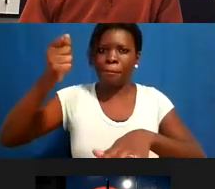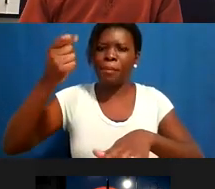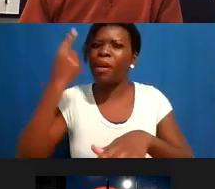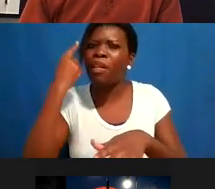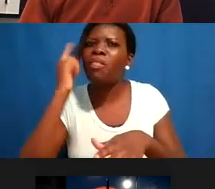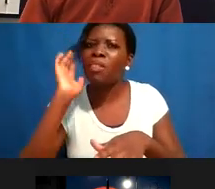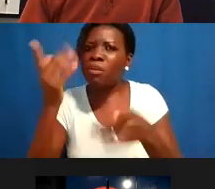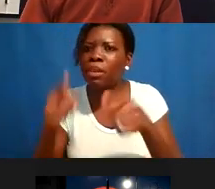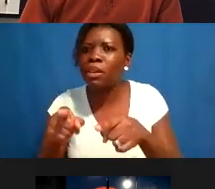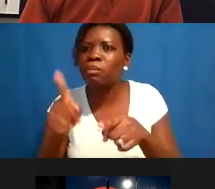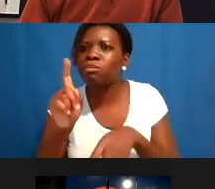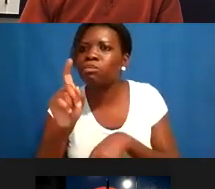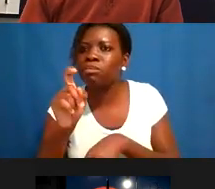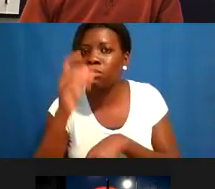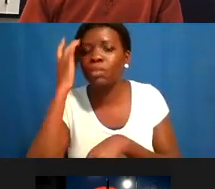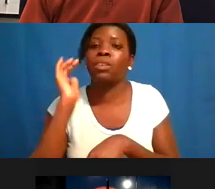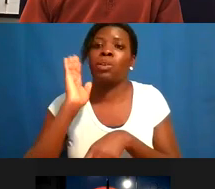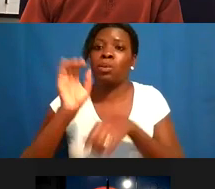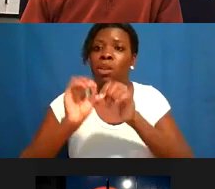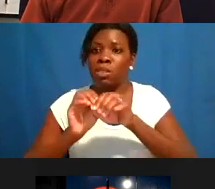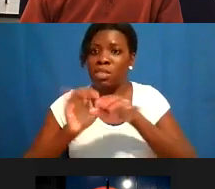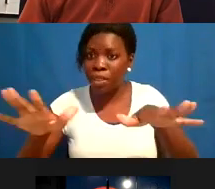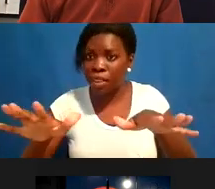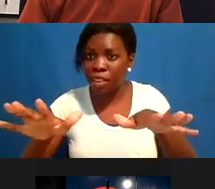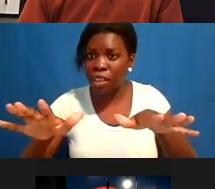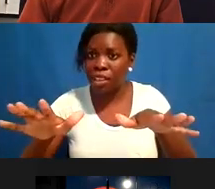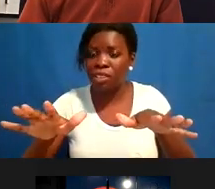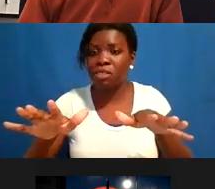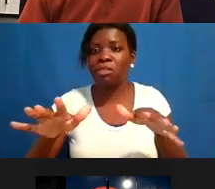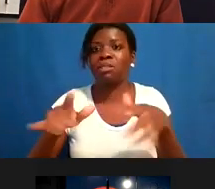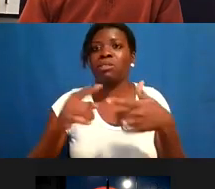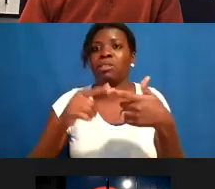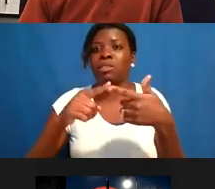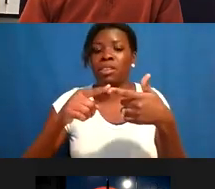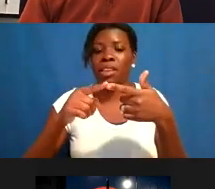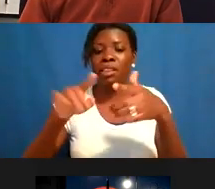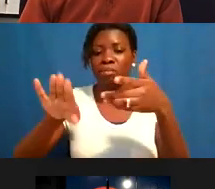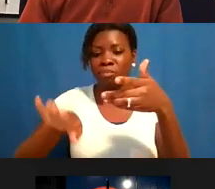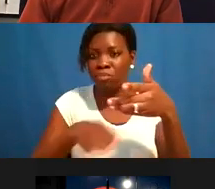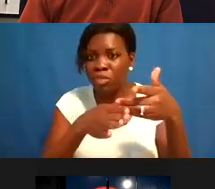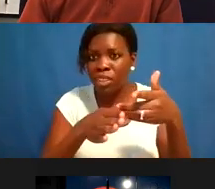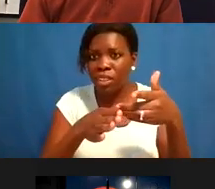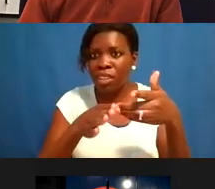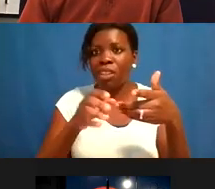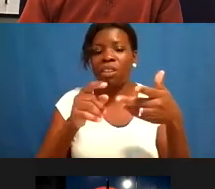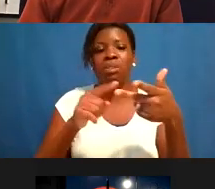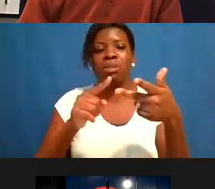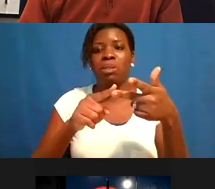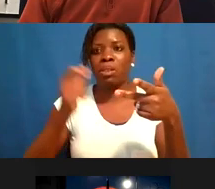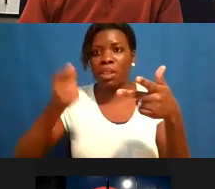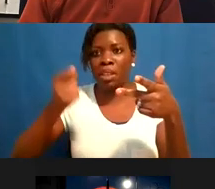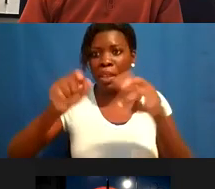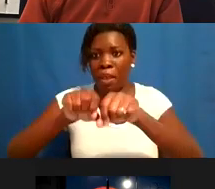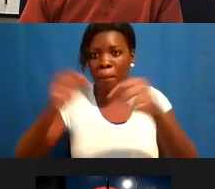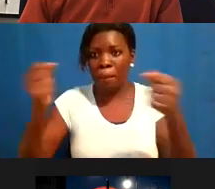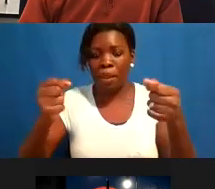going to happen? Does it splash all over the place? Does it make a dent? Does the hammer break? The cornstarch